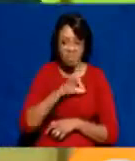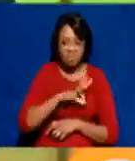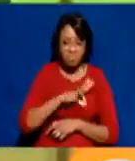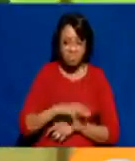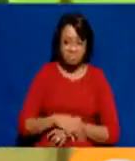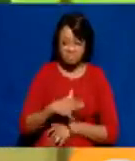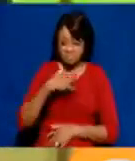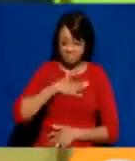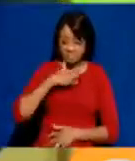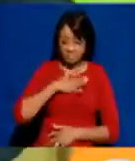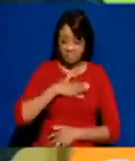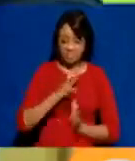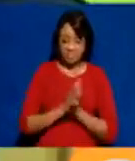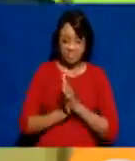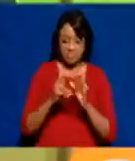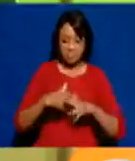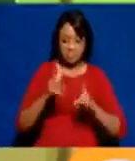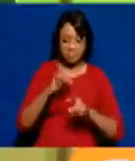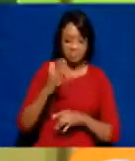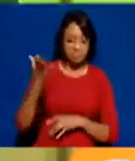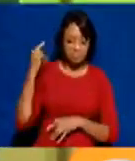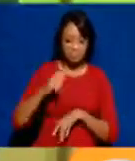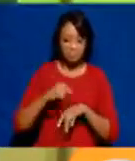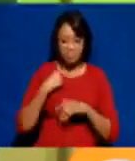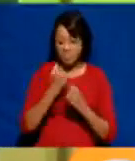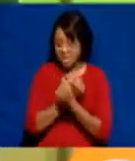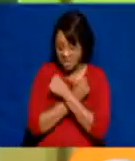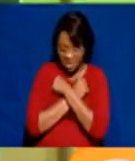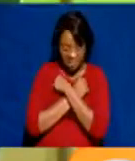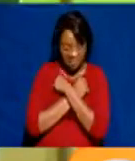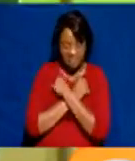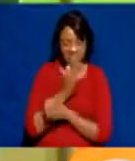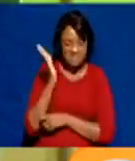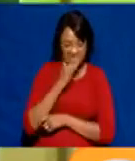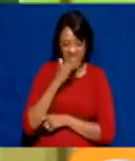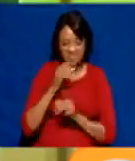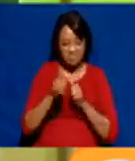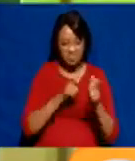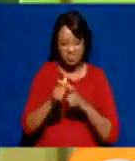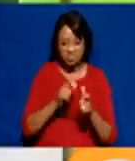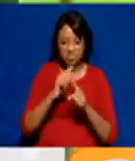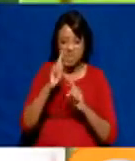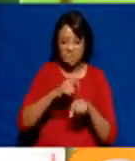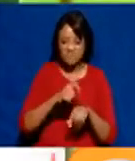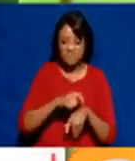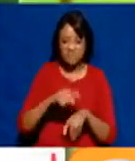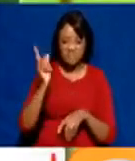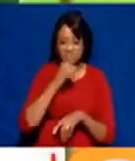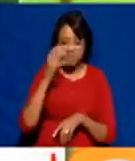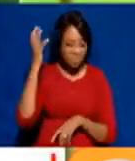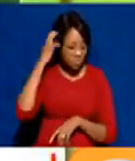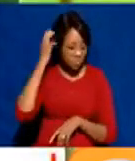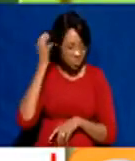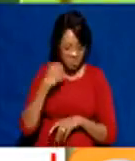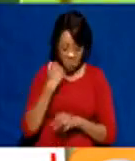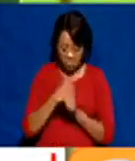My story begins, I was passionate about waste management right from university. But when I finished college, I worked a lot with vulnerable